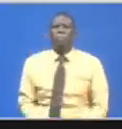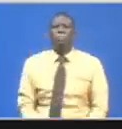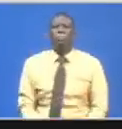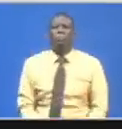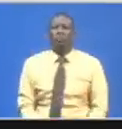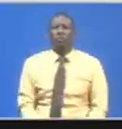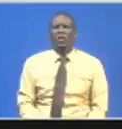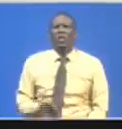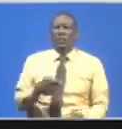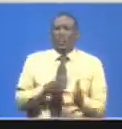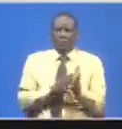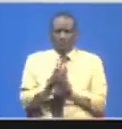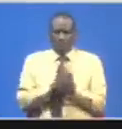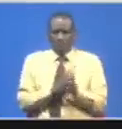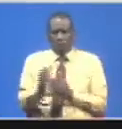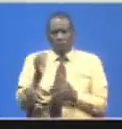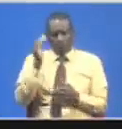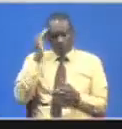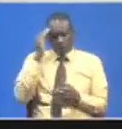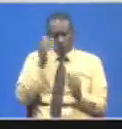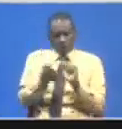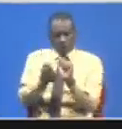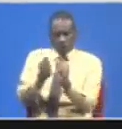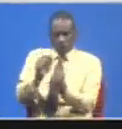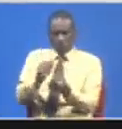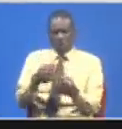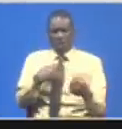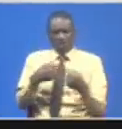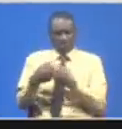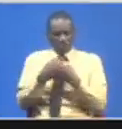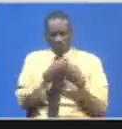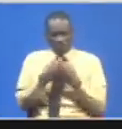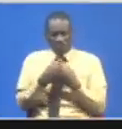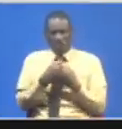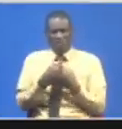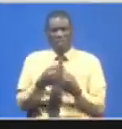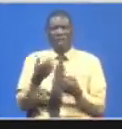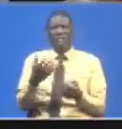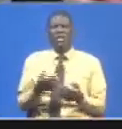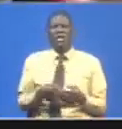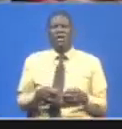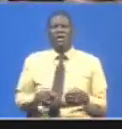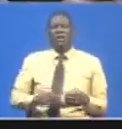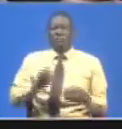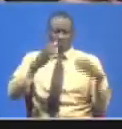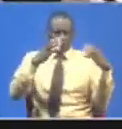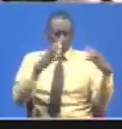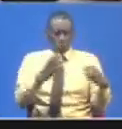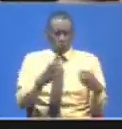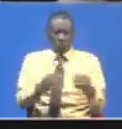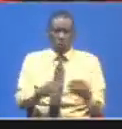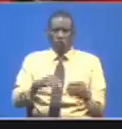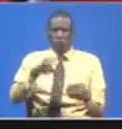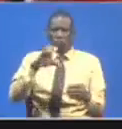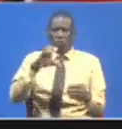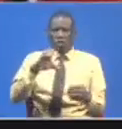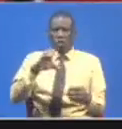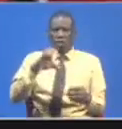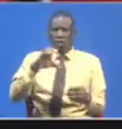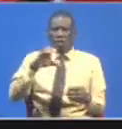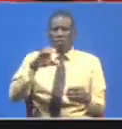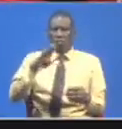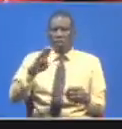Kenya's ambitious education reform is facing a reality check as the first cohort under the competency-based